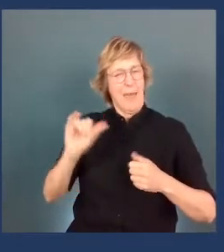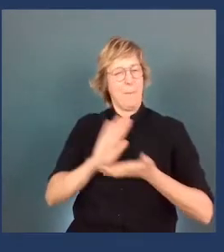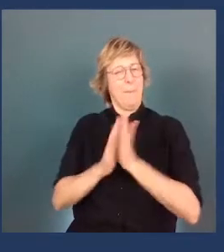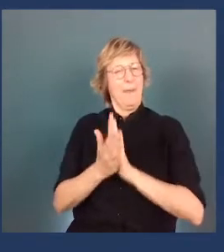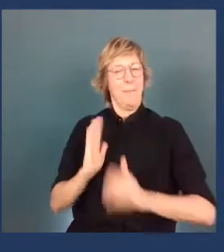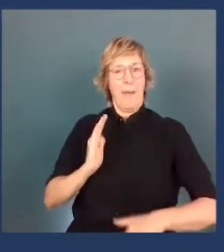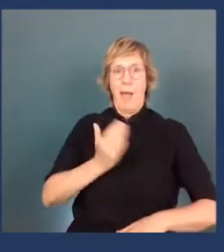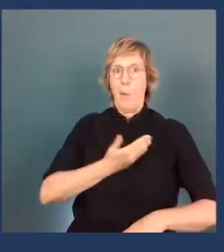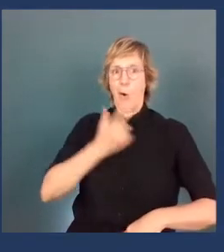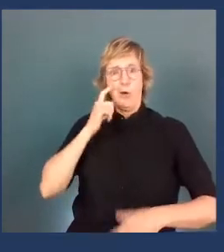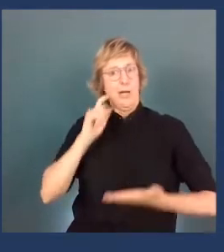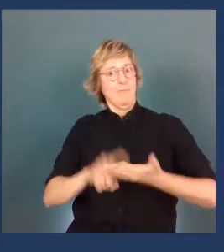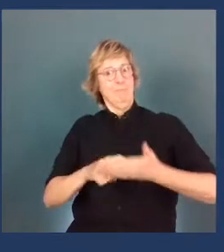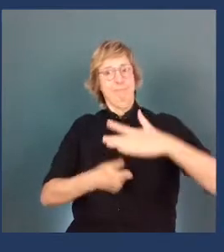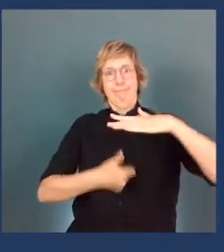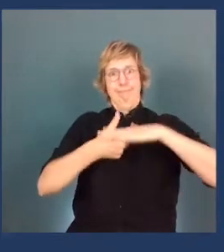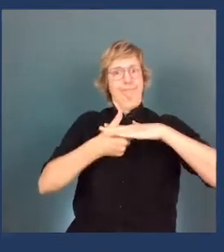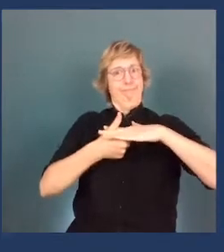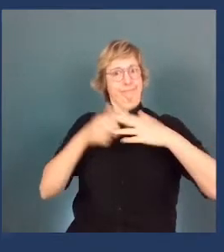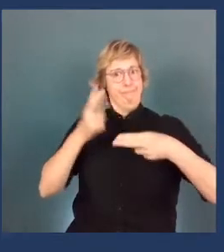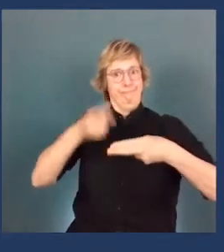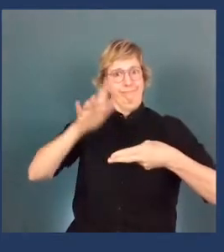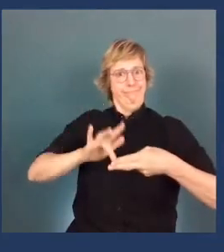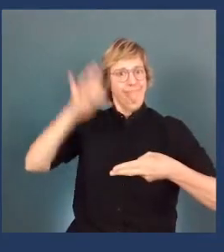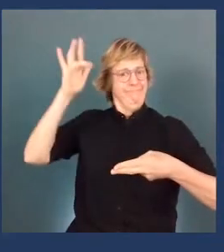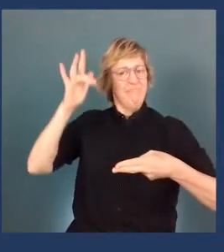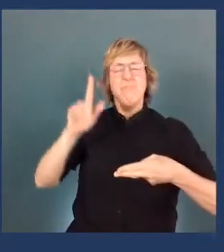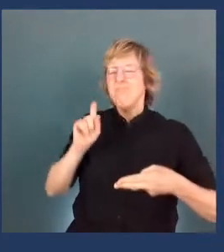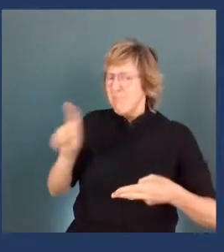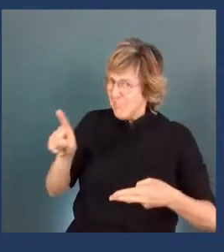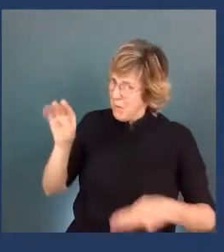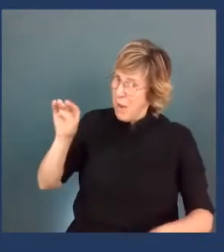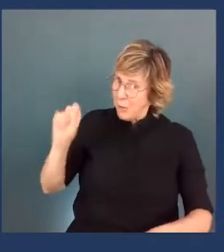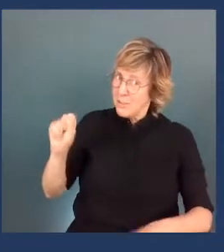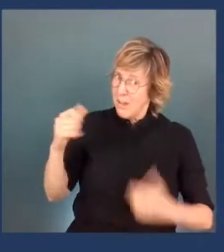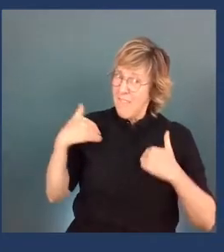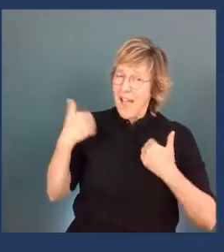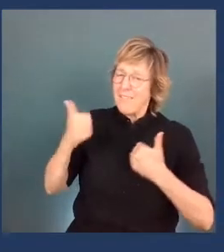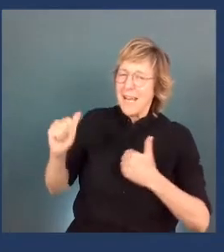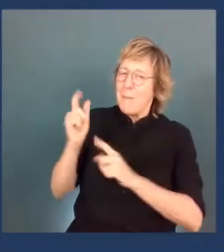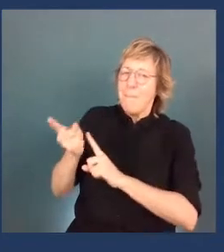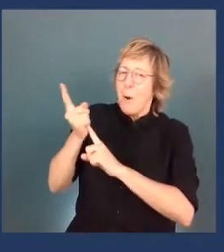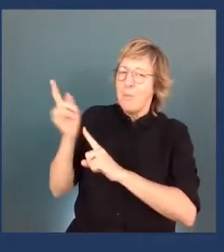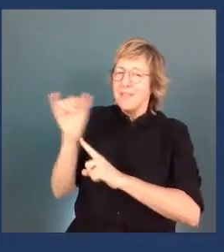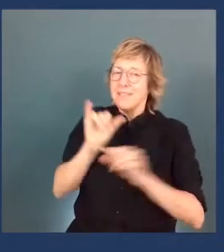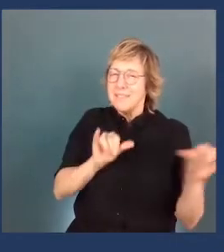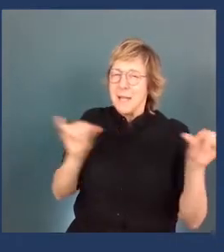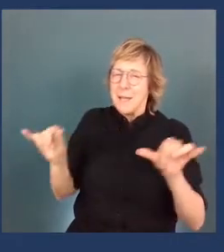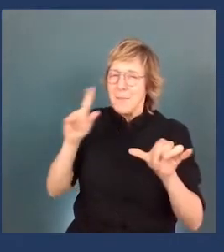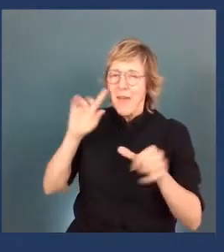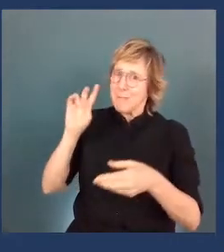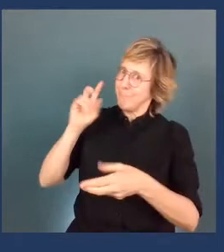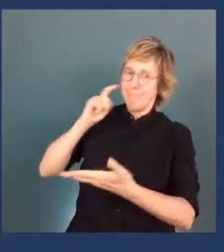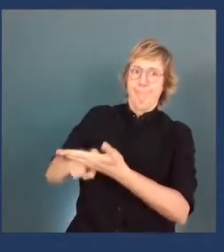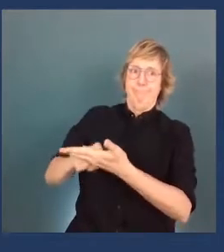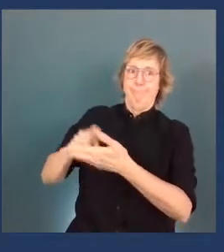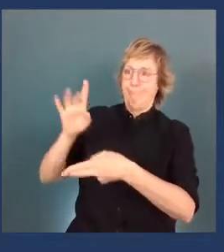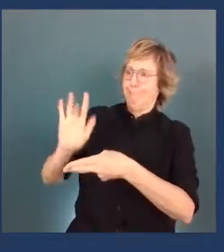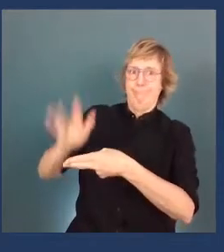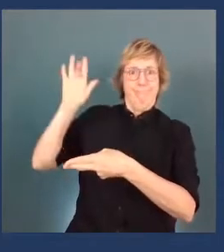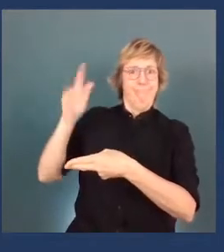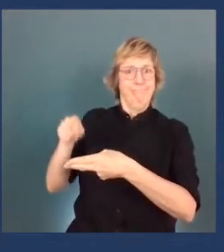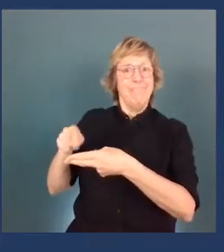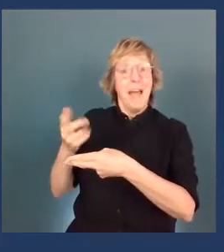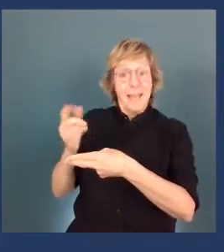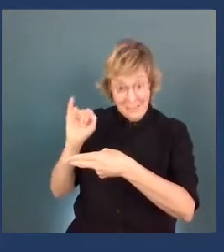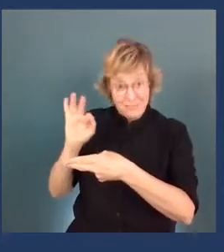was our kind of moment. Has Microsoft had a defining moment? And if